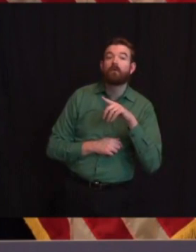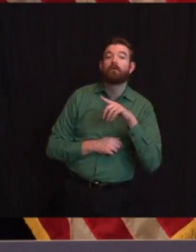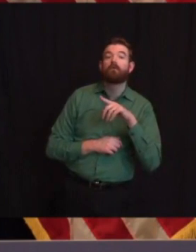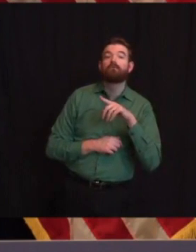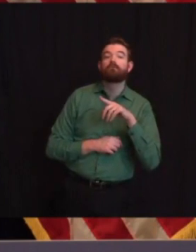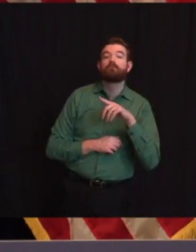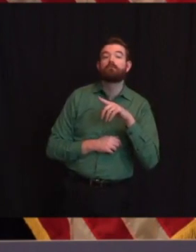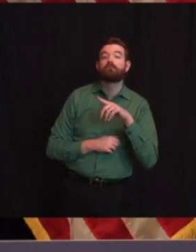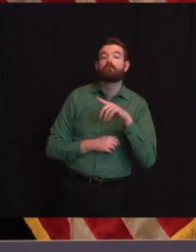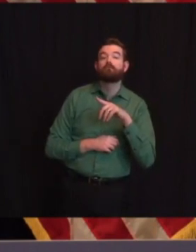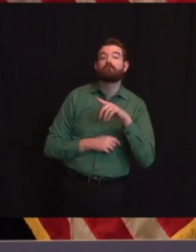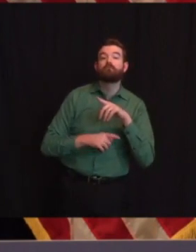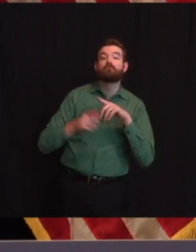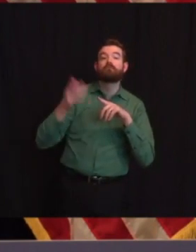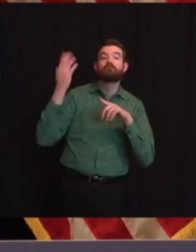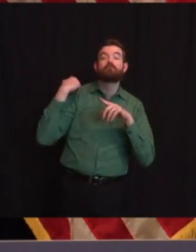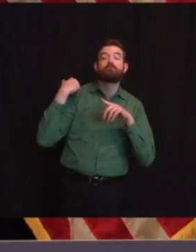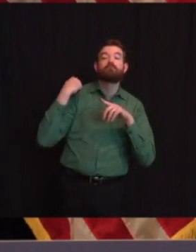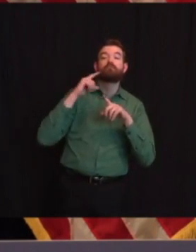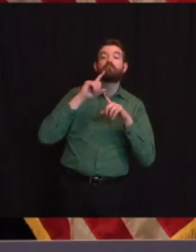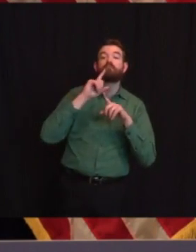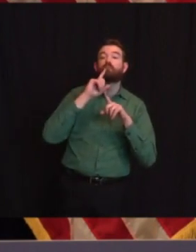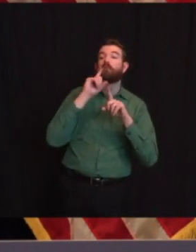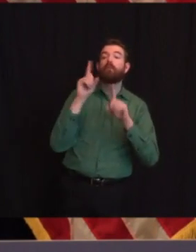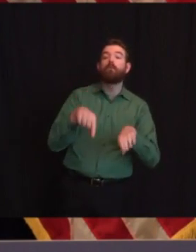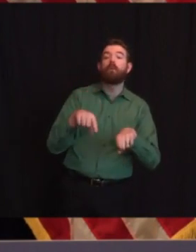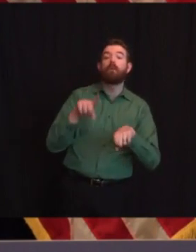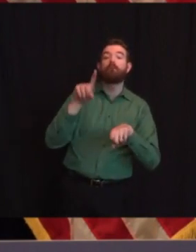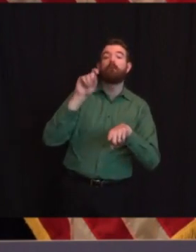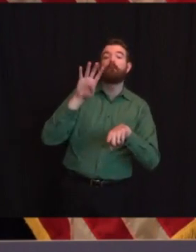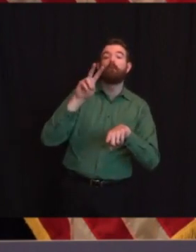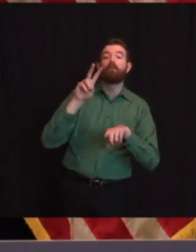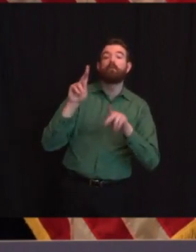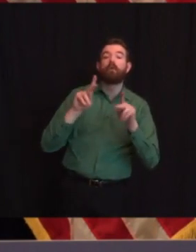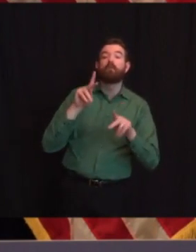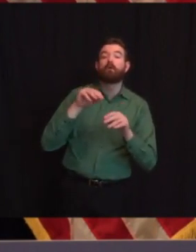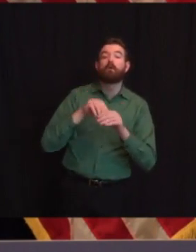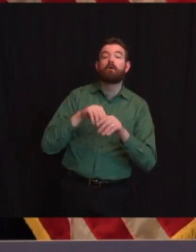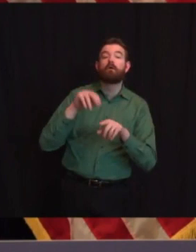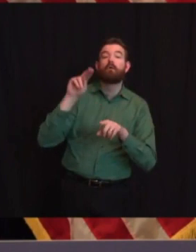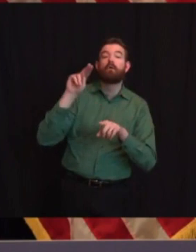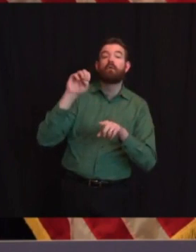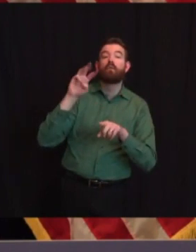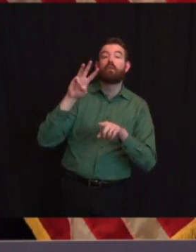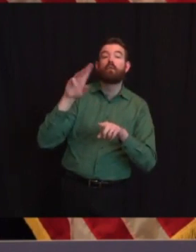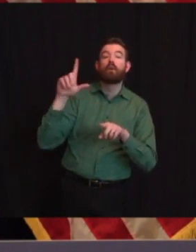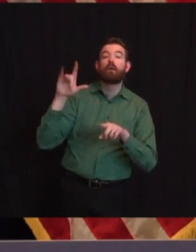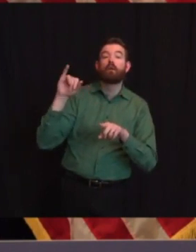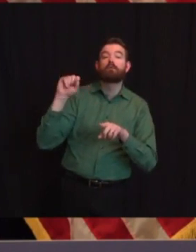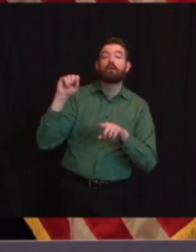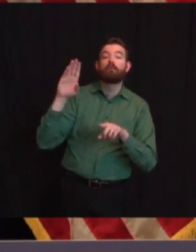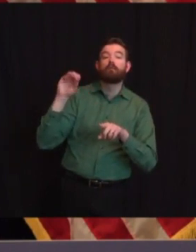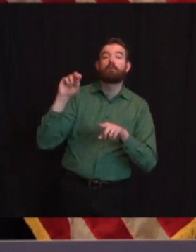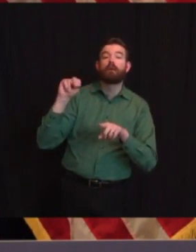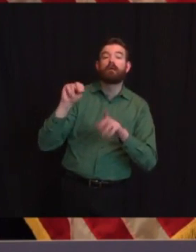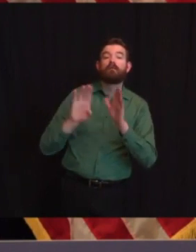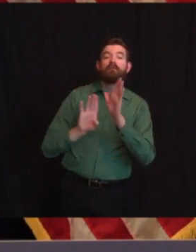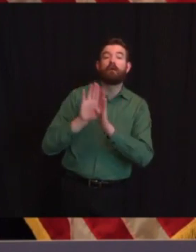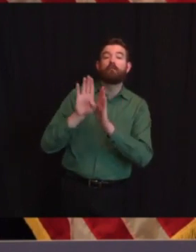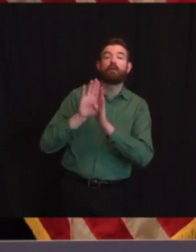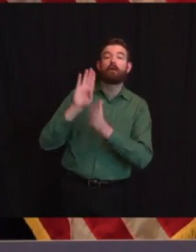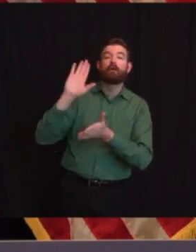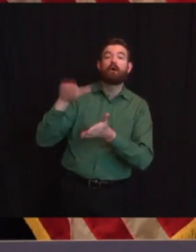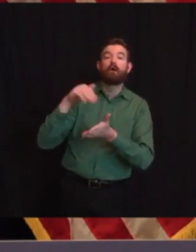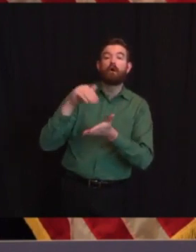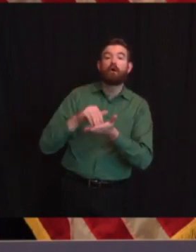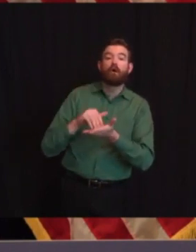142 people associated with the New Lisbon Developmental Center have tested positive for